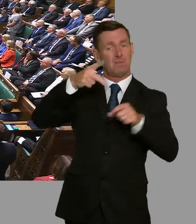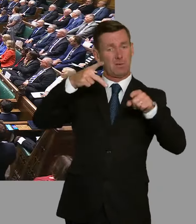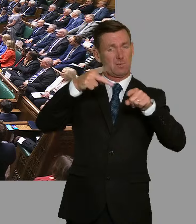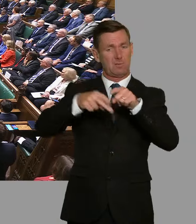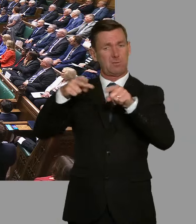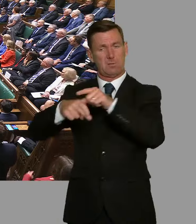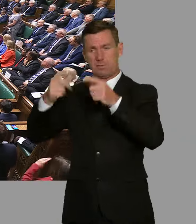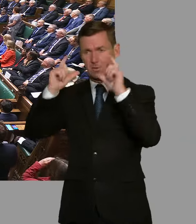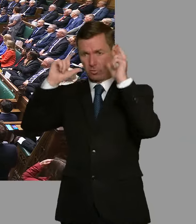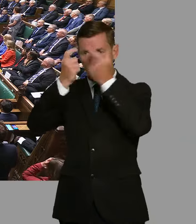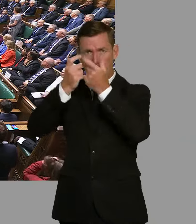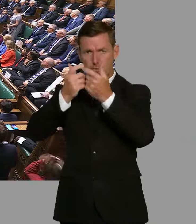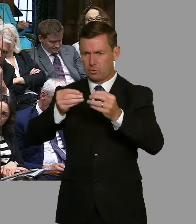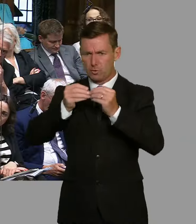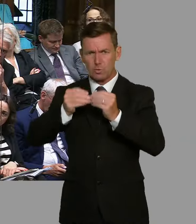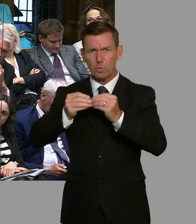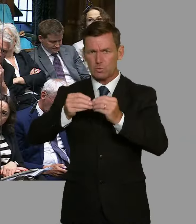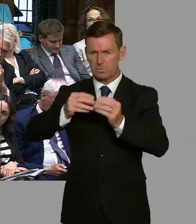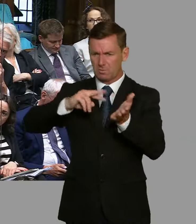Poachin.